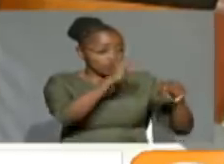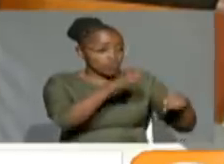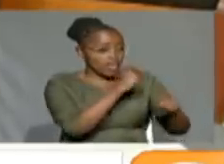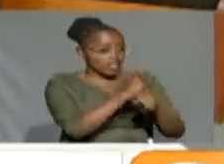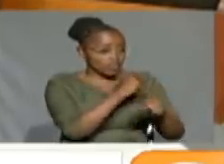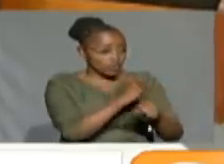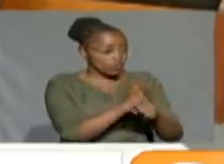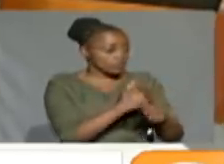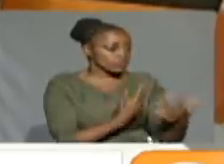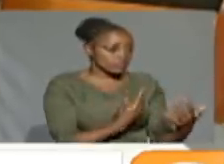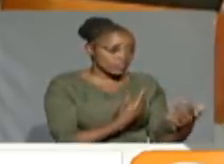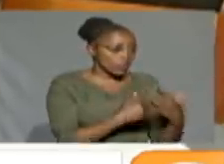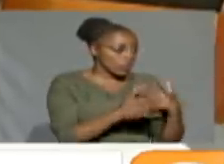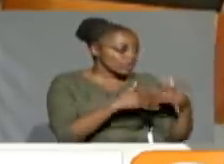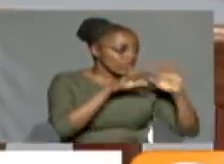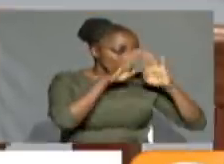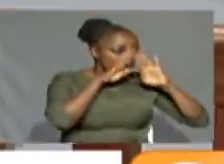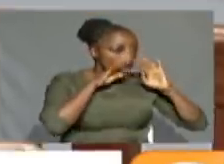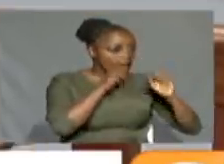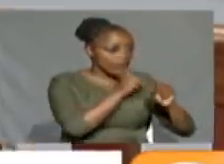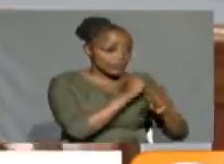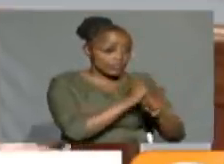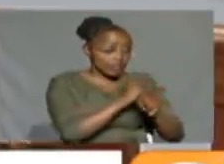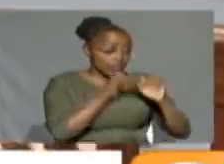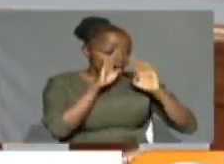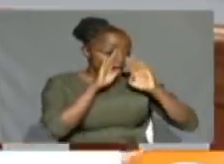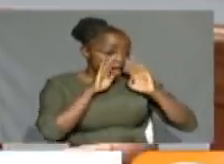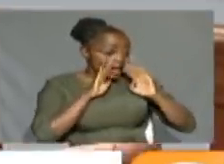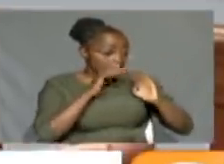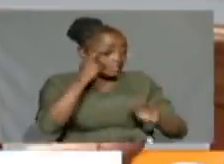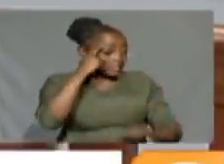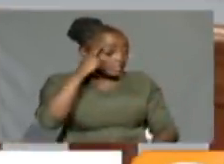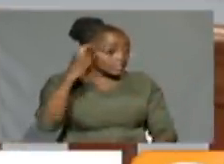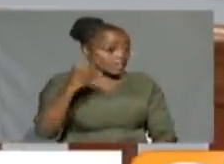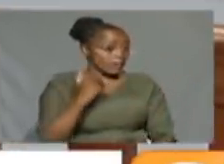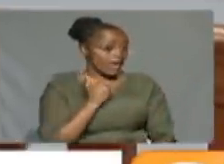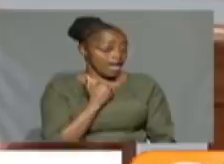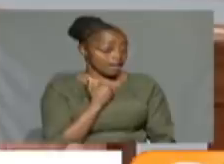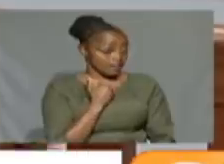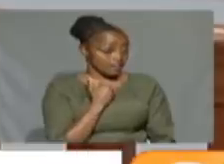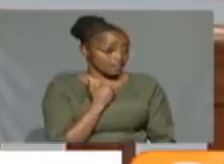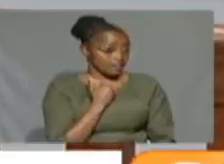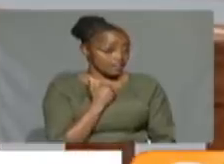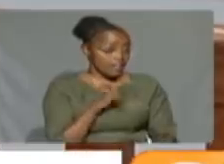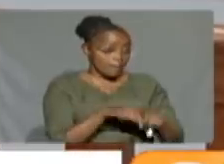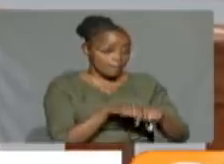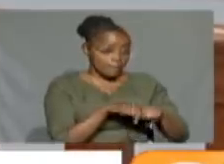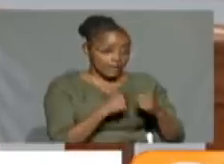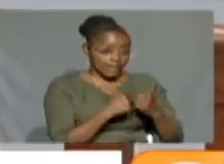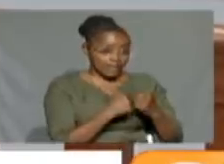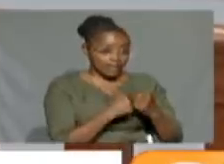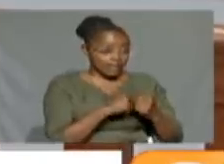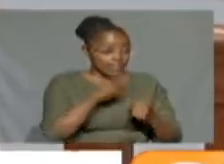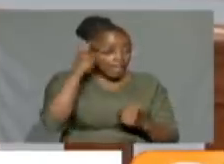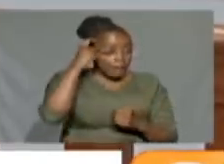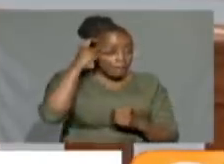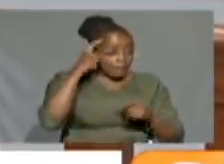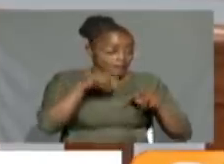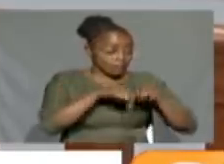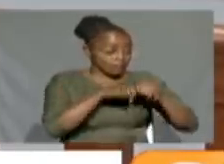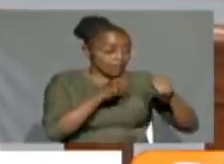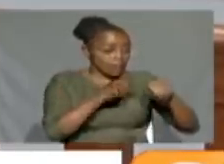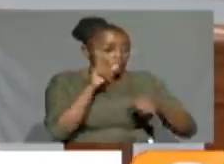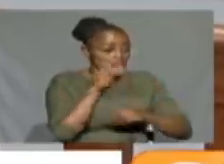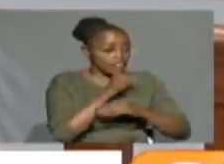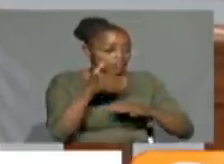Eliud has done. Yeah. Eliud had a dream, yes, of breaking the psychological barrier of